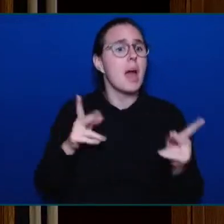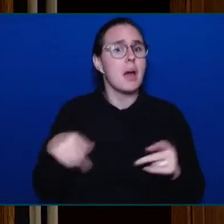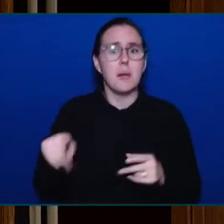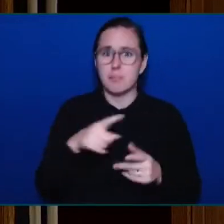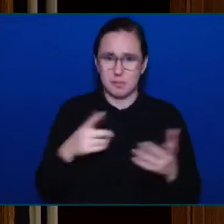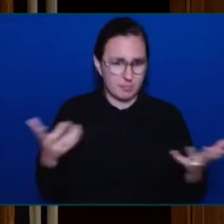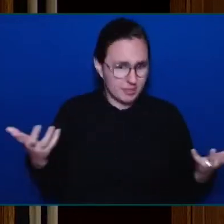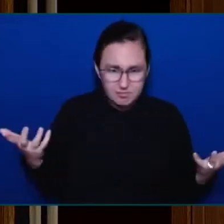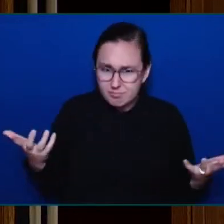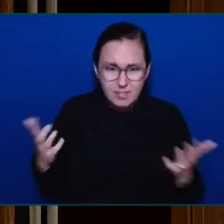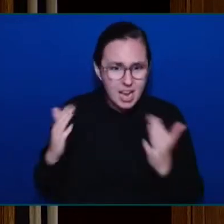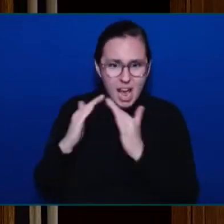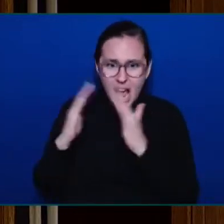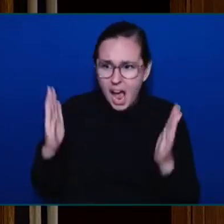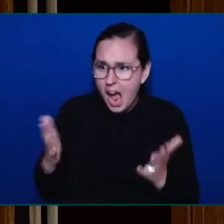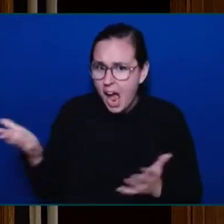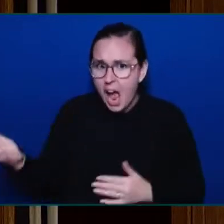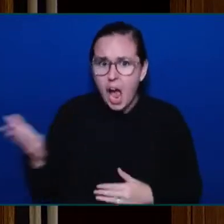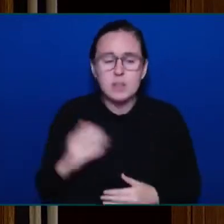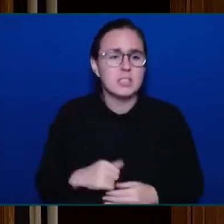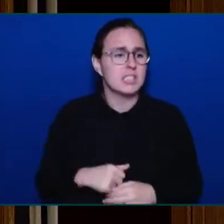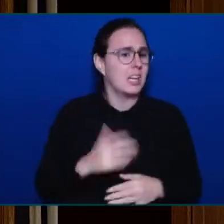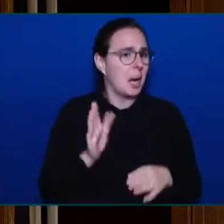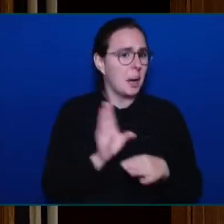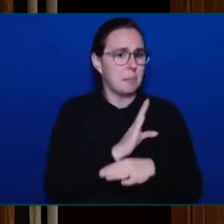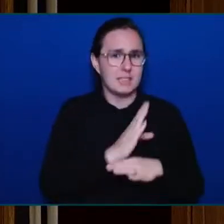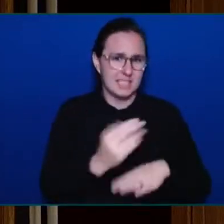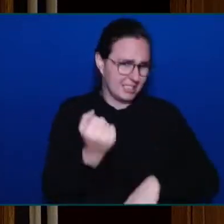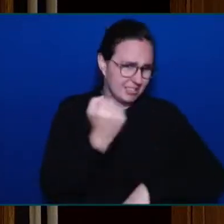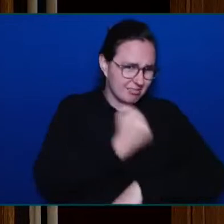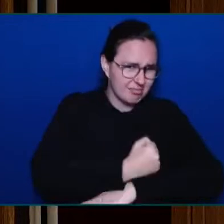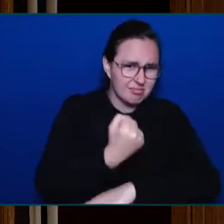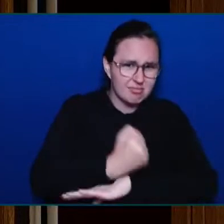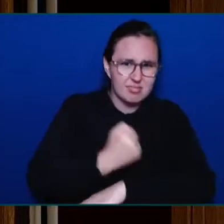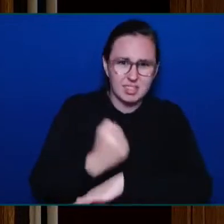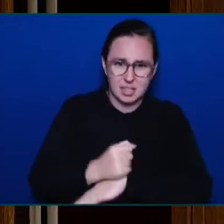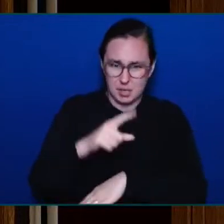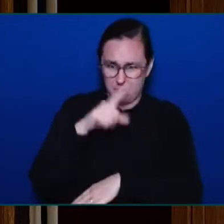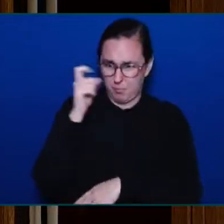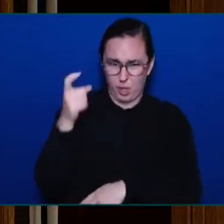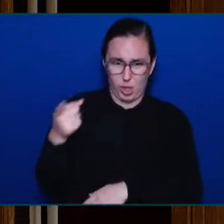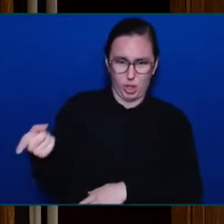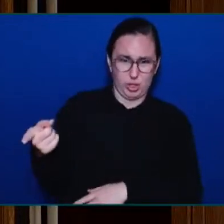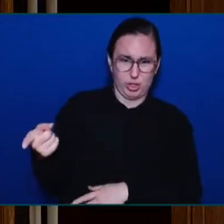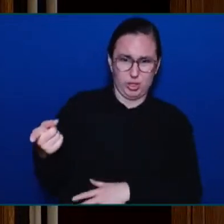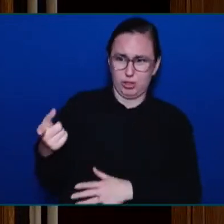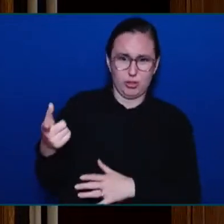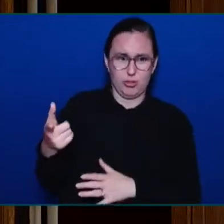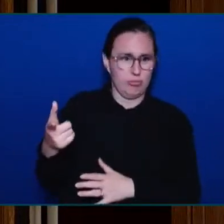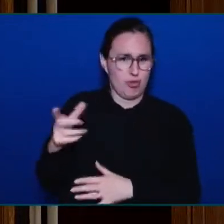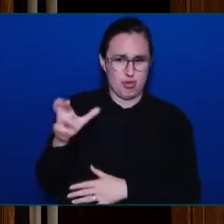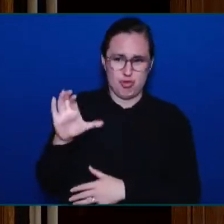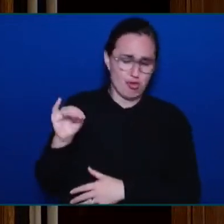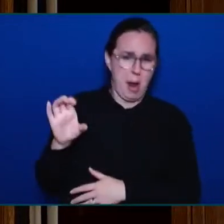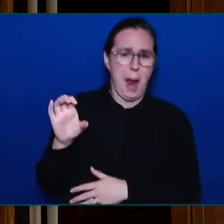violent crime where they operate. What we also know is that when it comes to